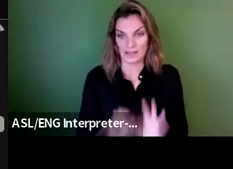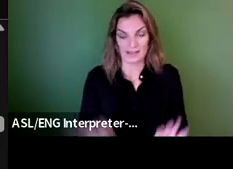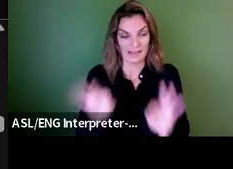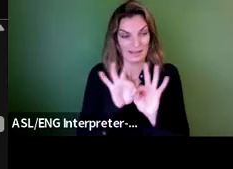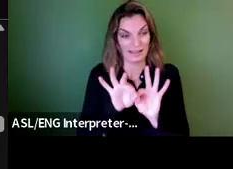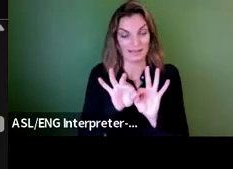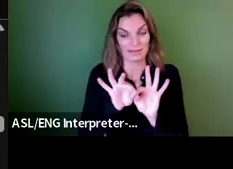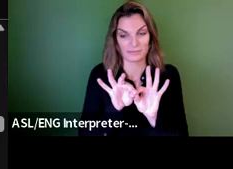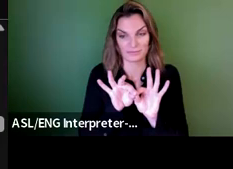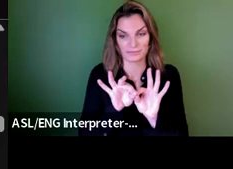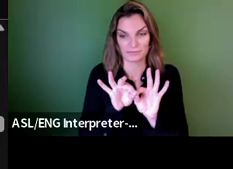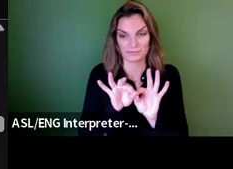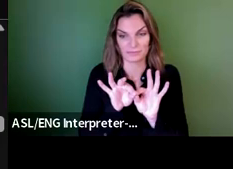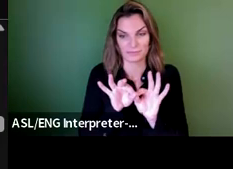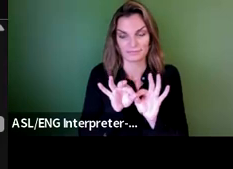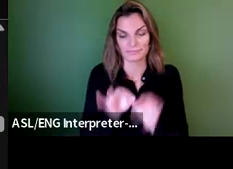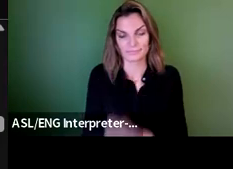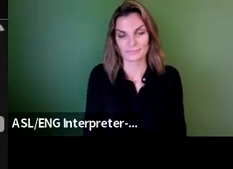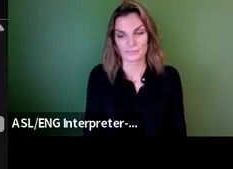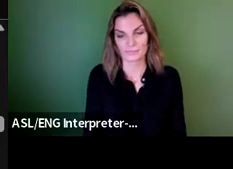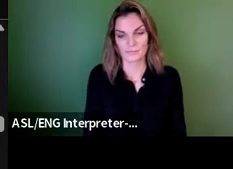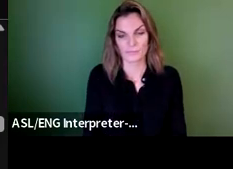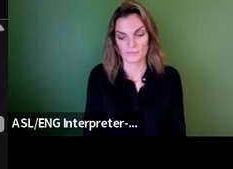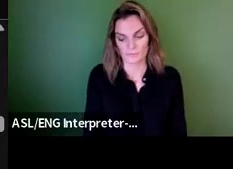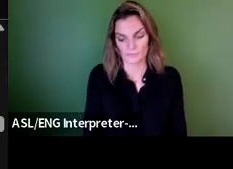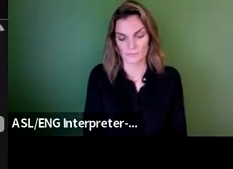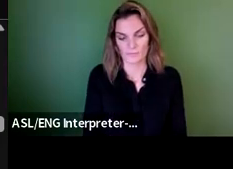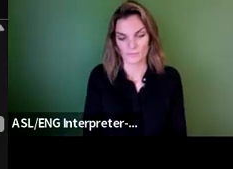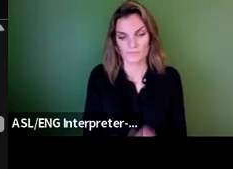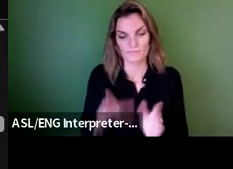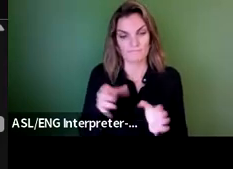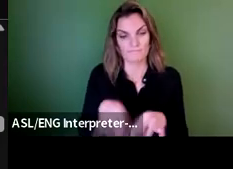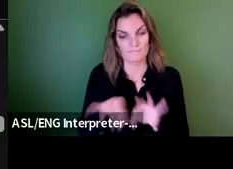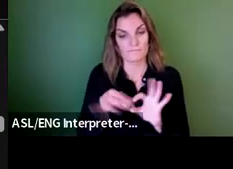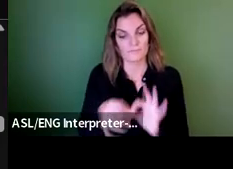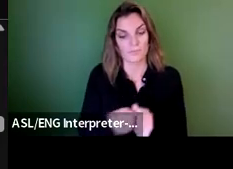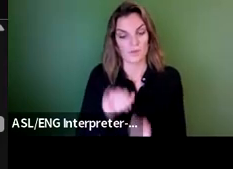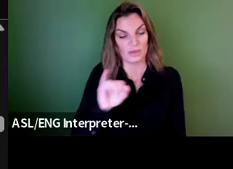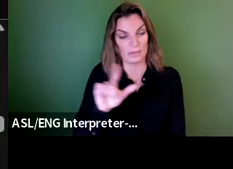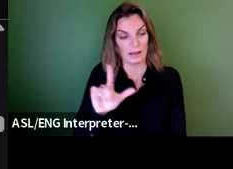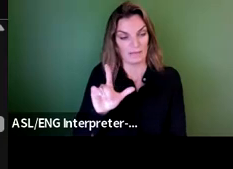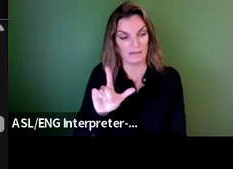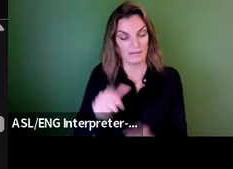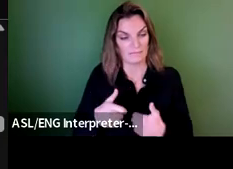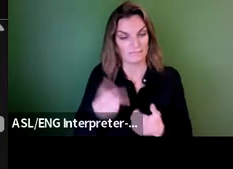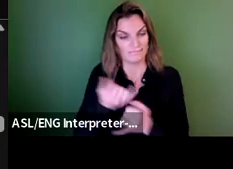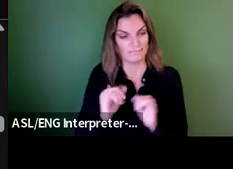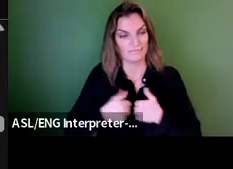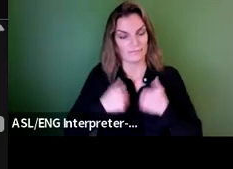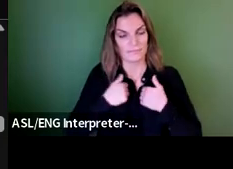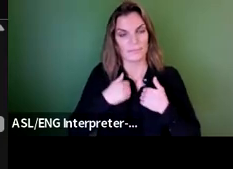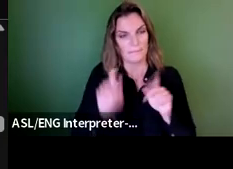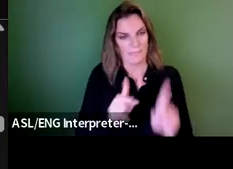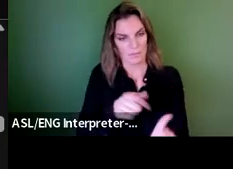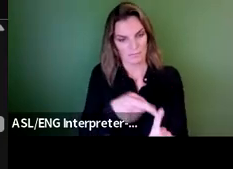core principles of independent living is making sure that people with disabilities are making decisions